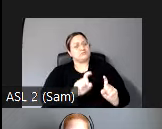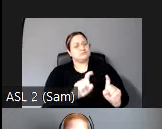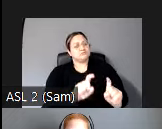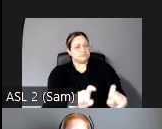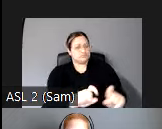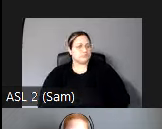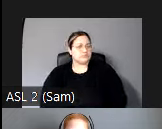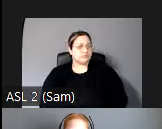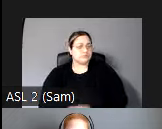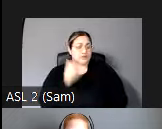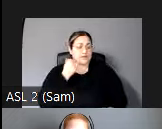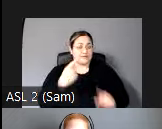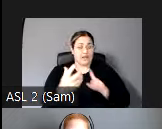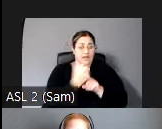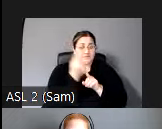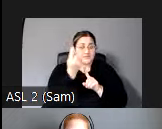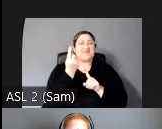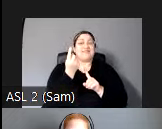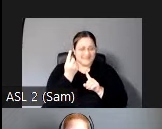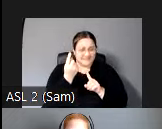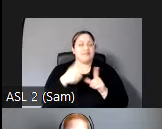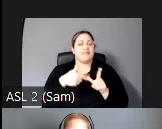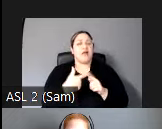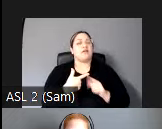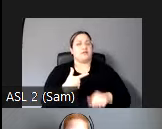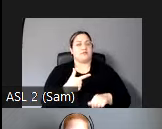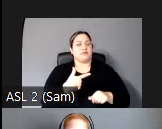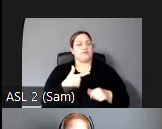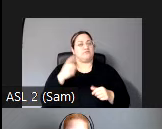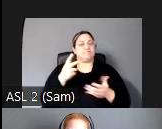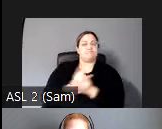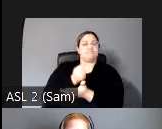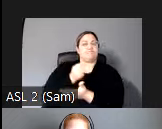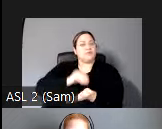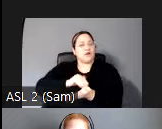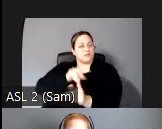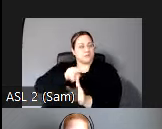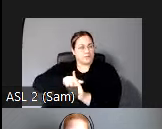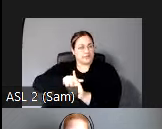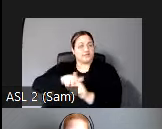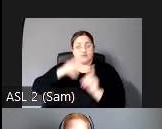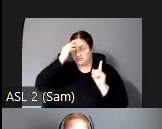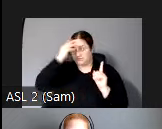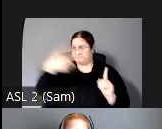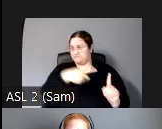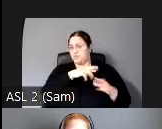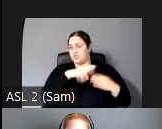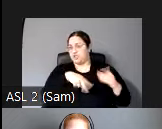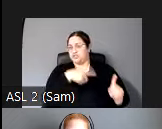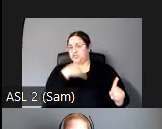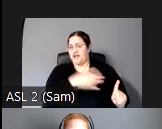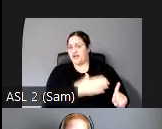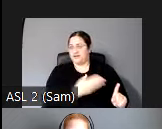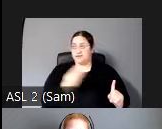doctor. And the doctor then has the benefit of knowing that you do have those. And so that takes some of that